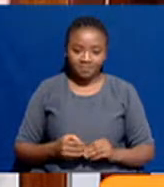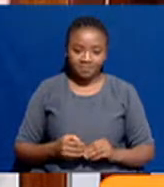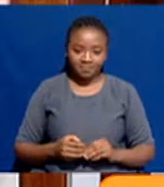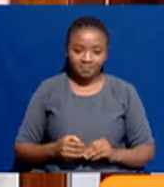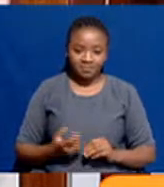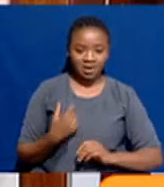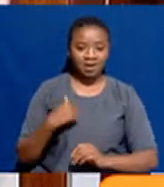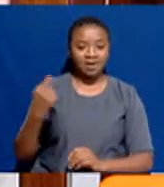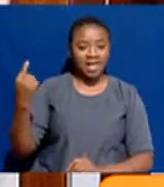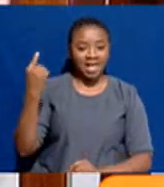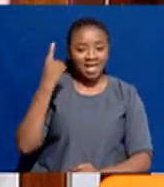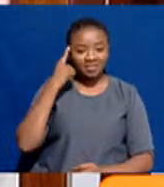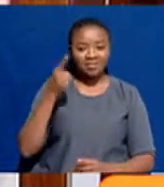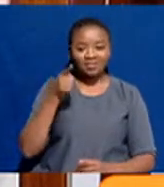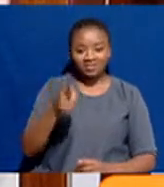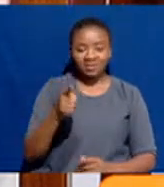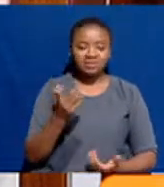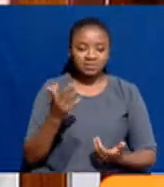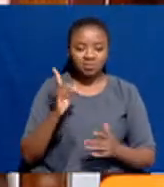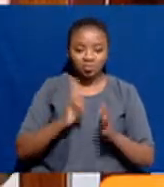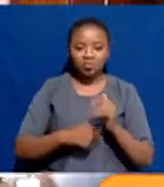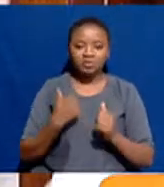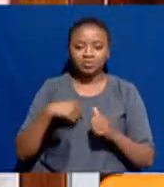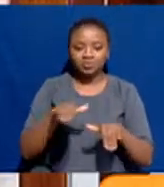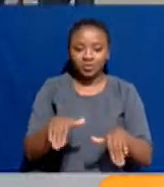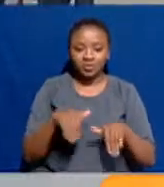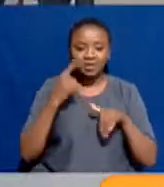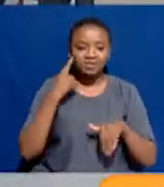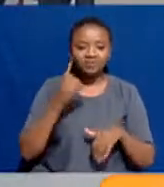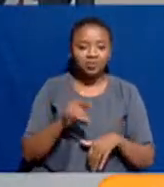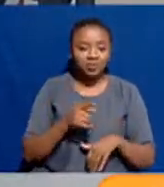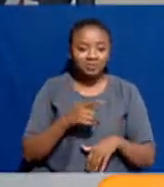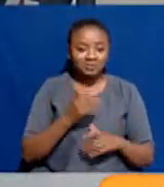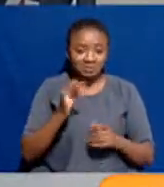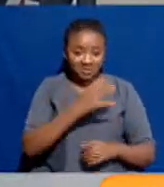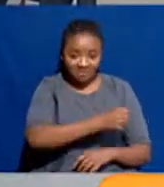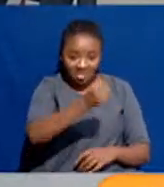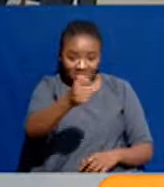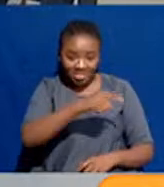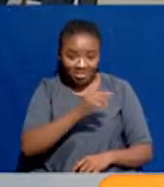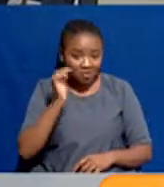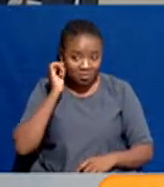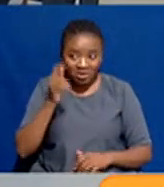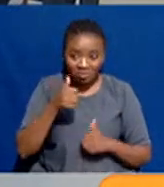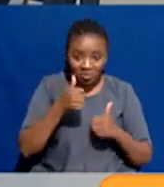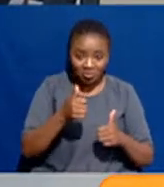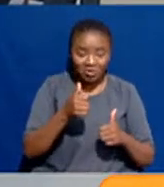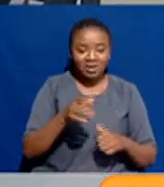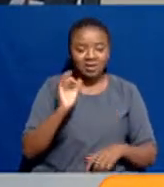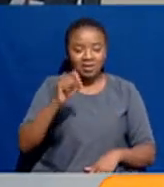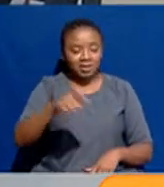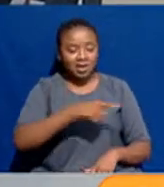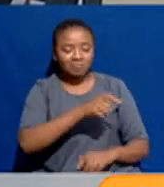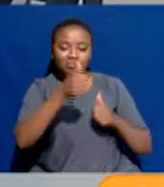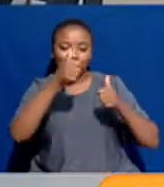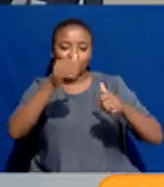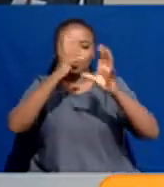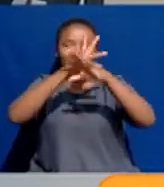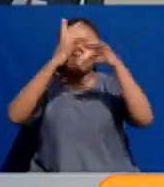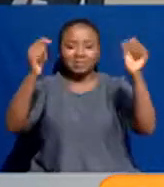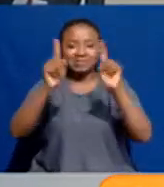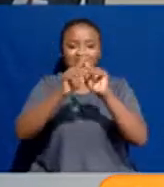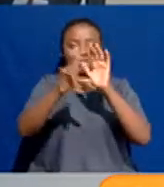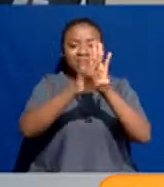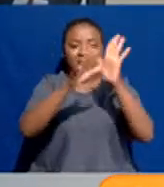that is what we are waiting for. Yeah. Would he make a good president? He would make a very good, sober president. I think the lawyers